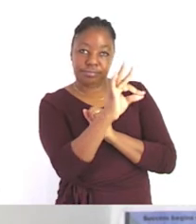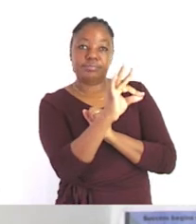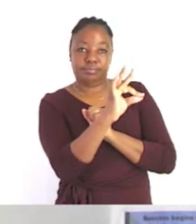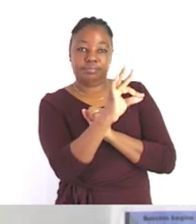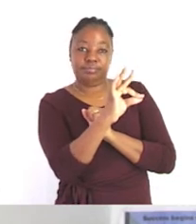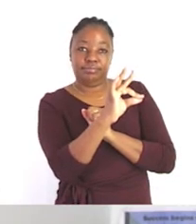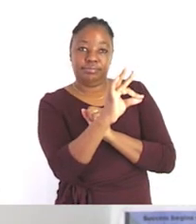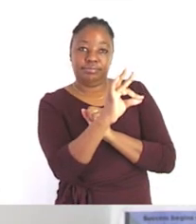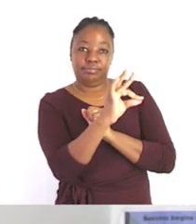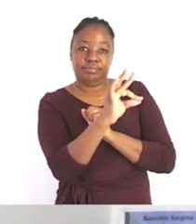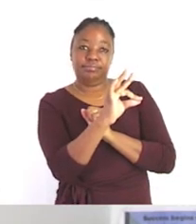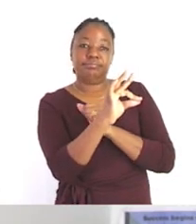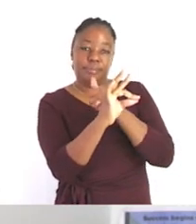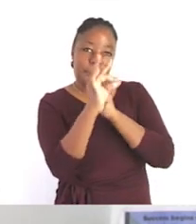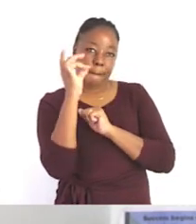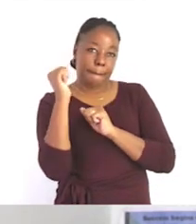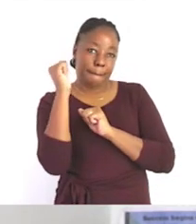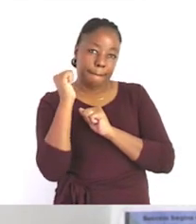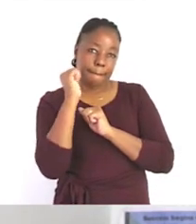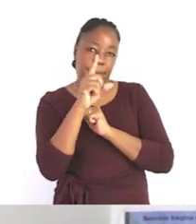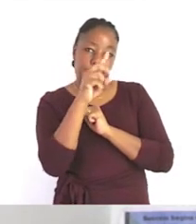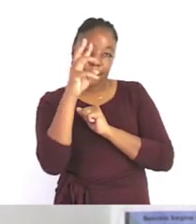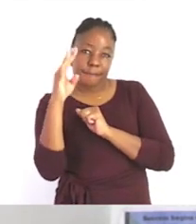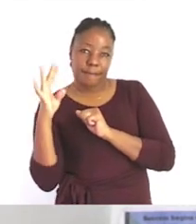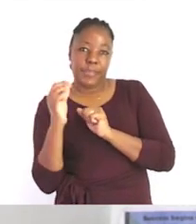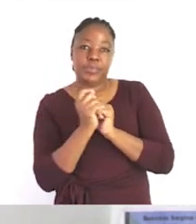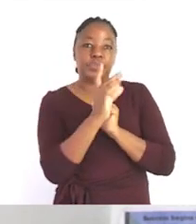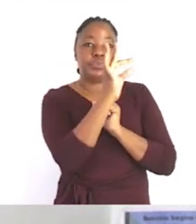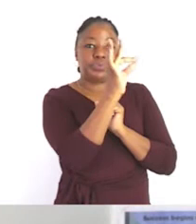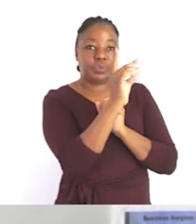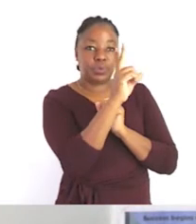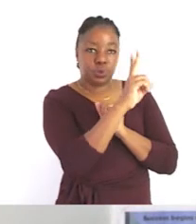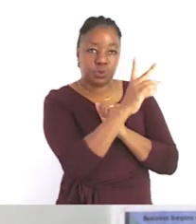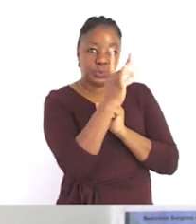28, remember we are counting backwards. 28,